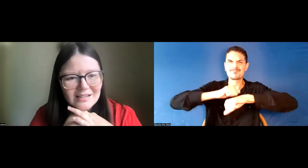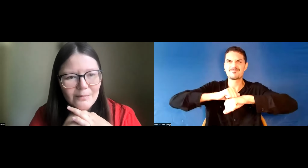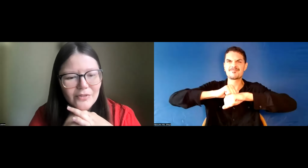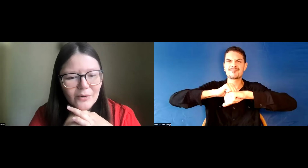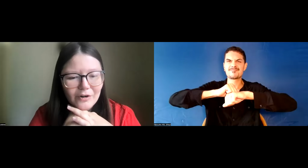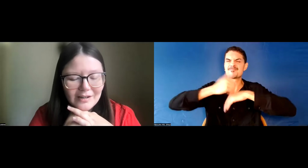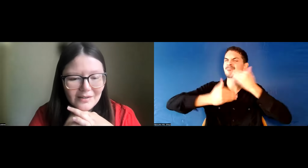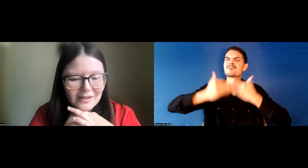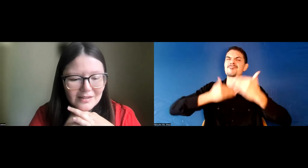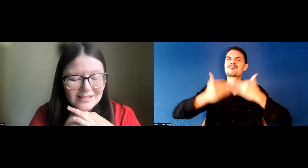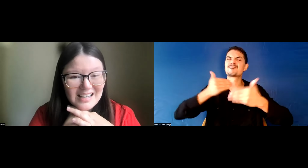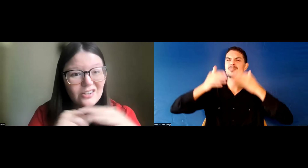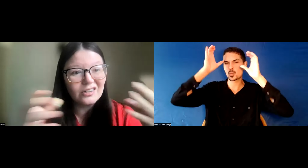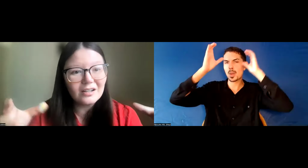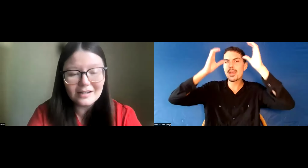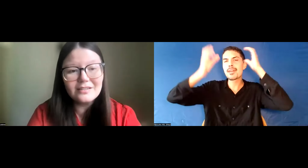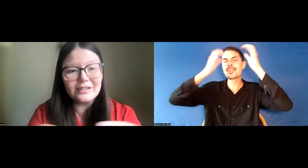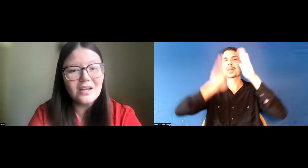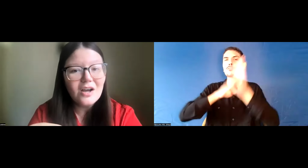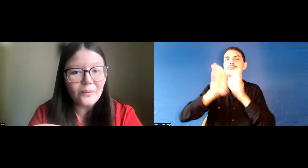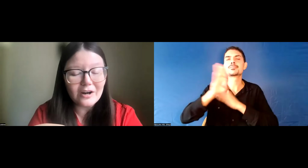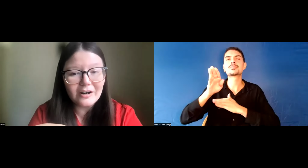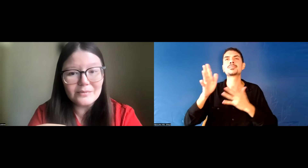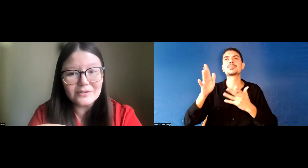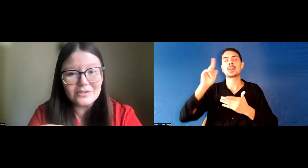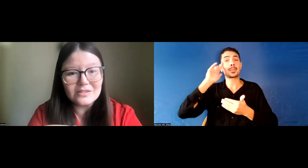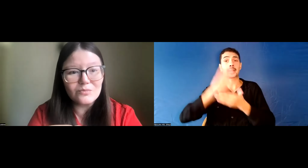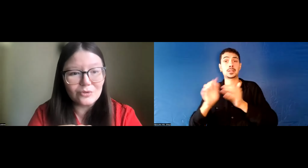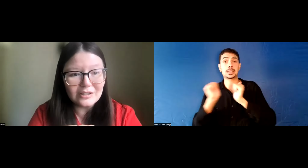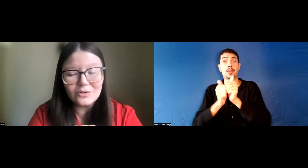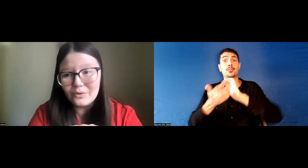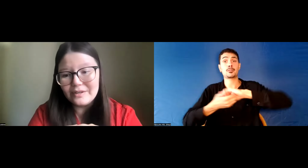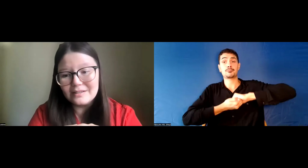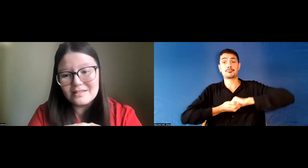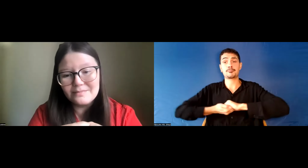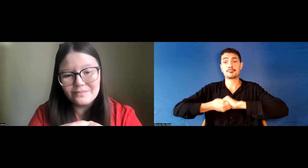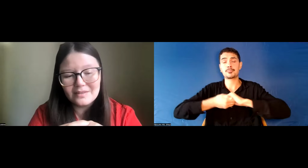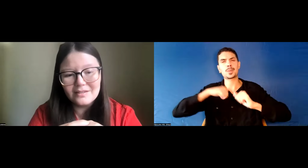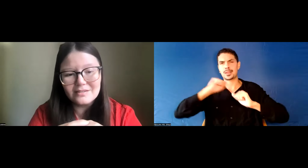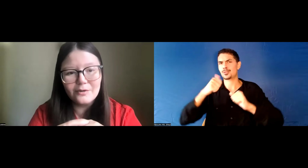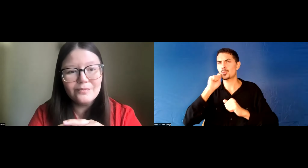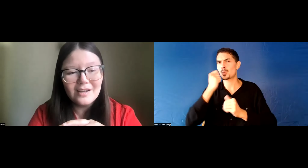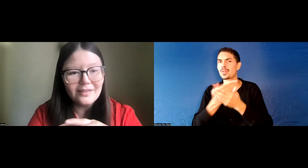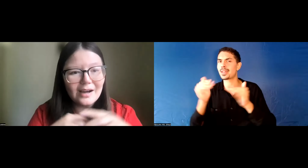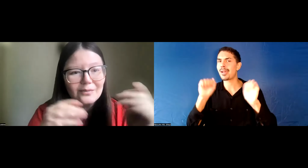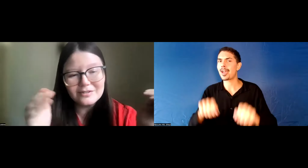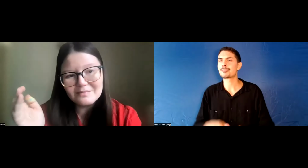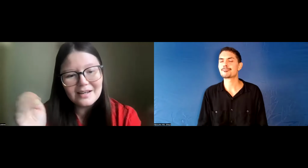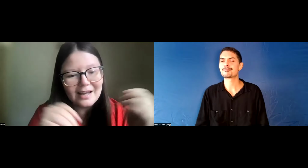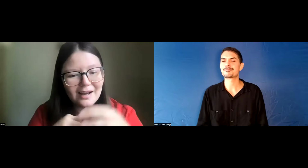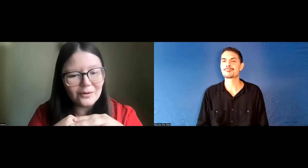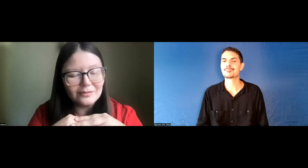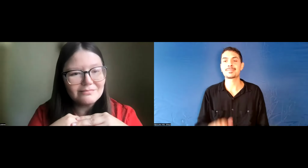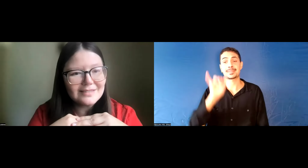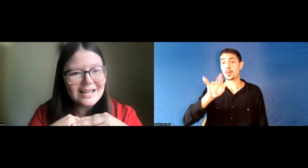has to come with our work. And I think that together, collectively, we are able to do some really cool things. So that was